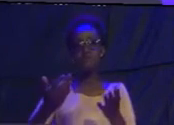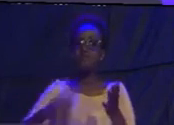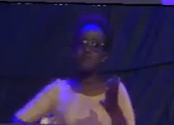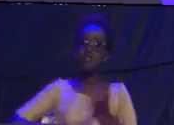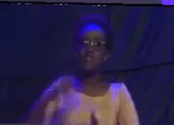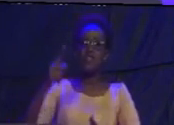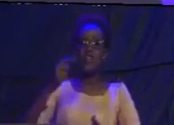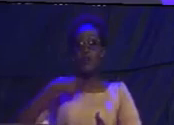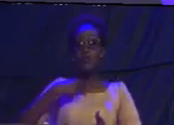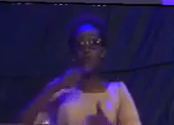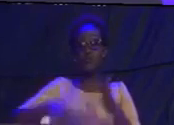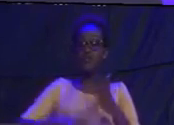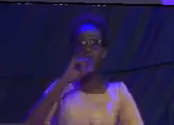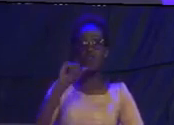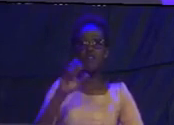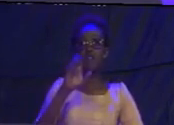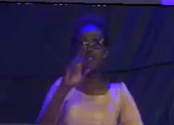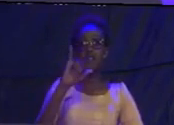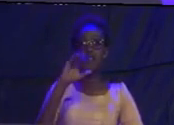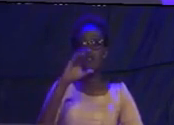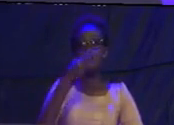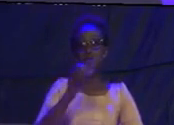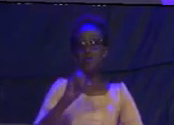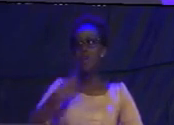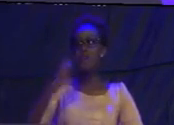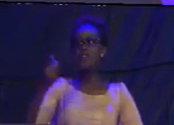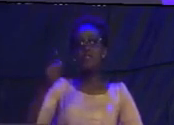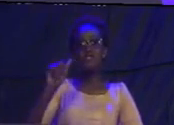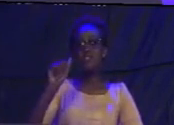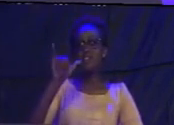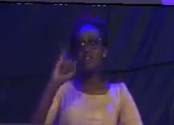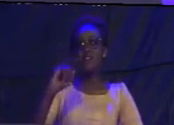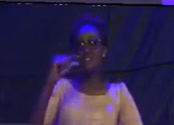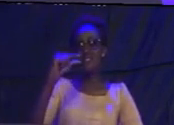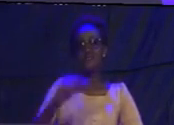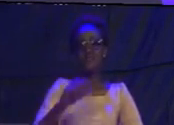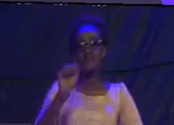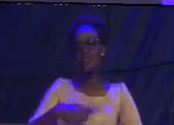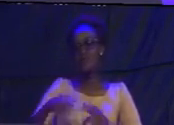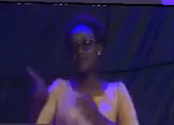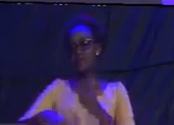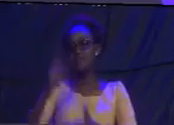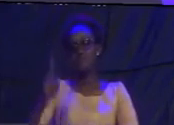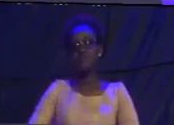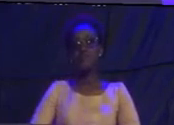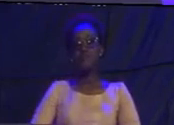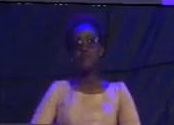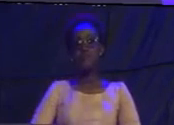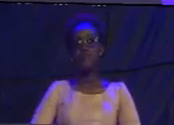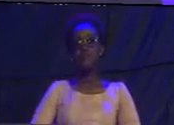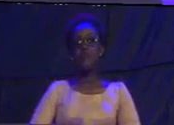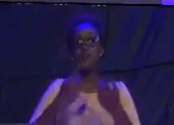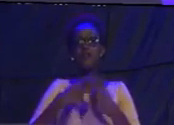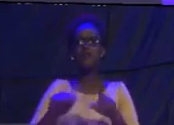They should overcome Ai, because we just overcame the biggest city of Jericho. Ai is a small city. It should be easy for